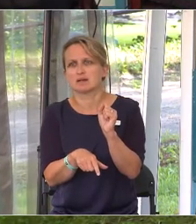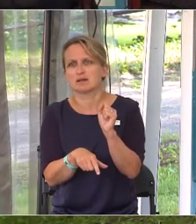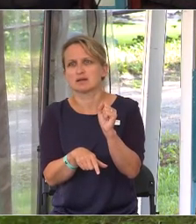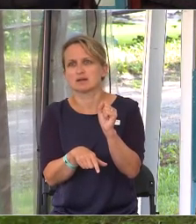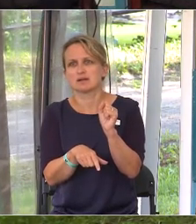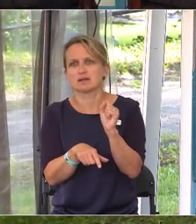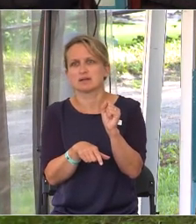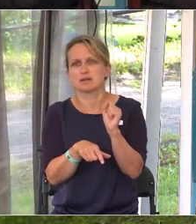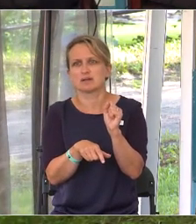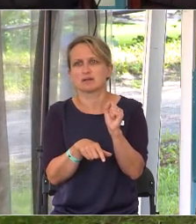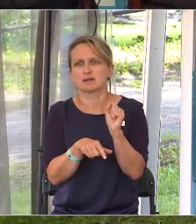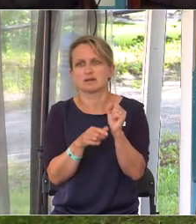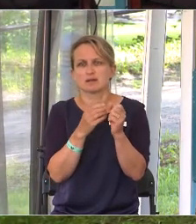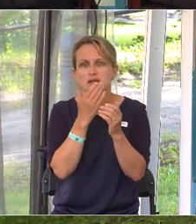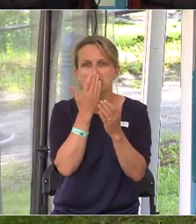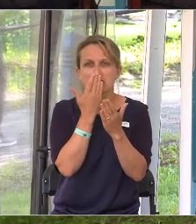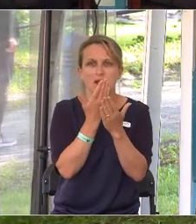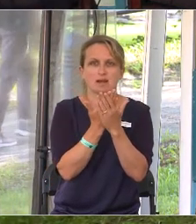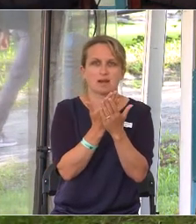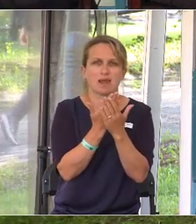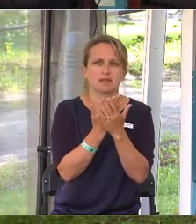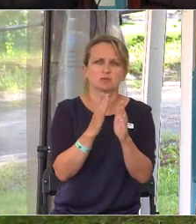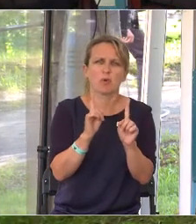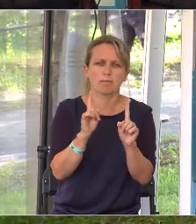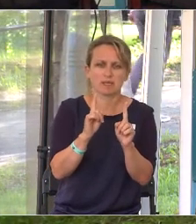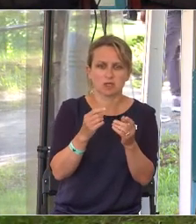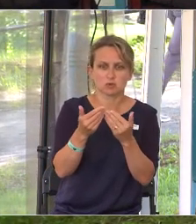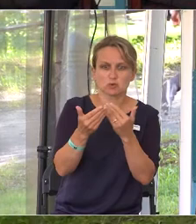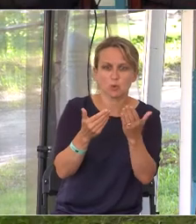toxic relationships that some people actively support.